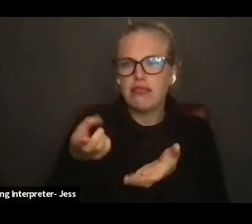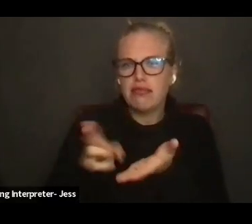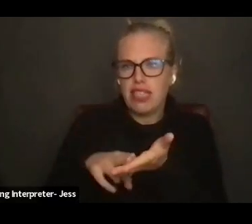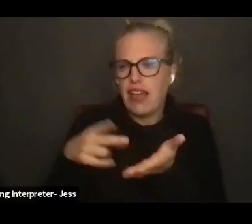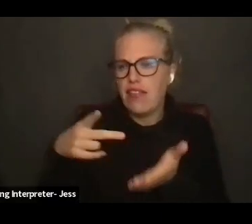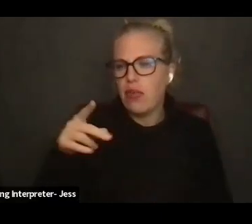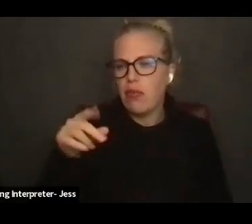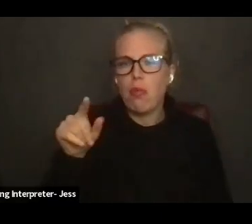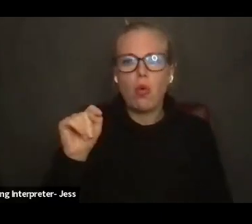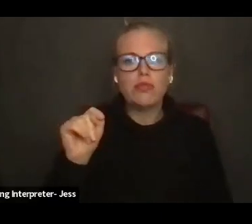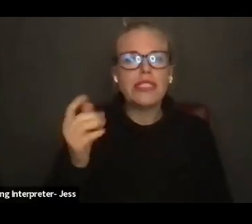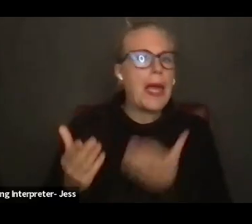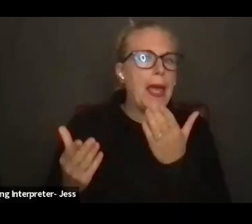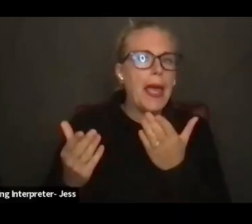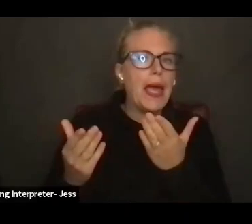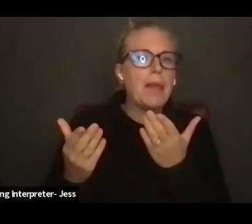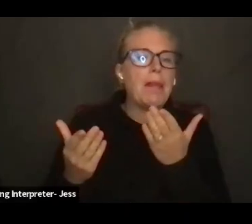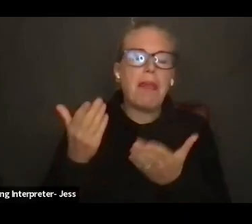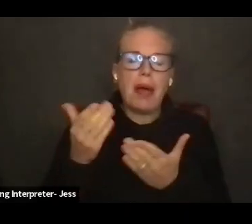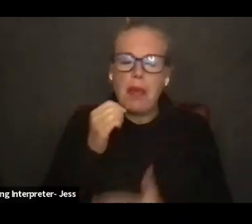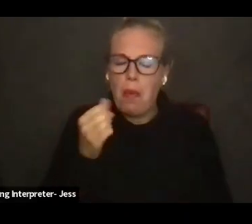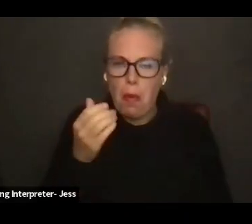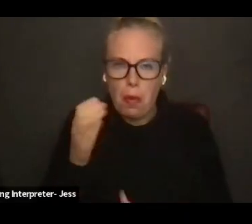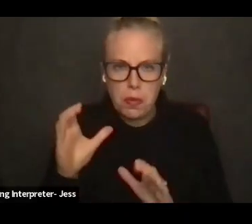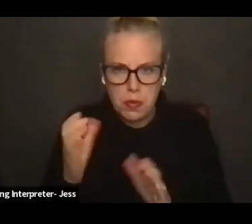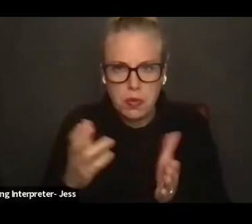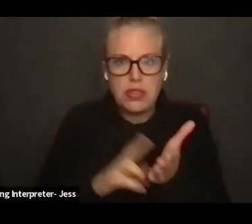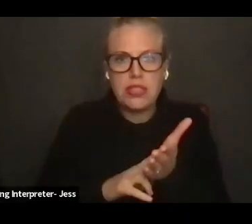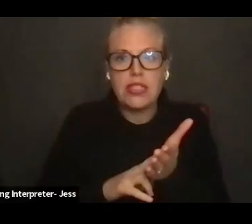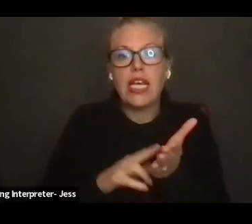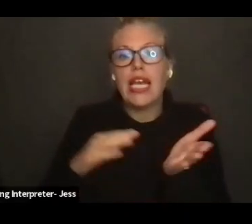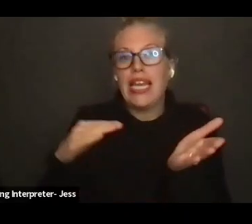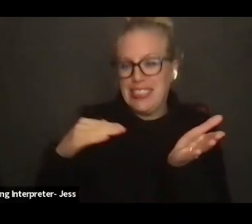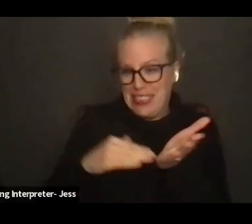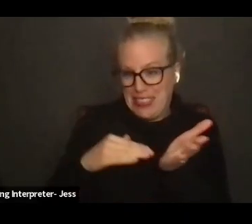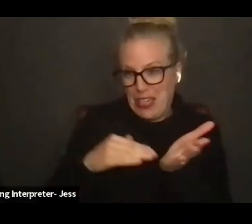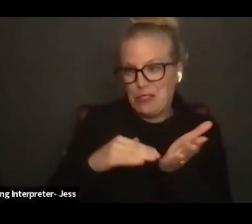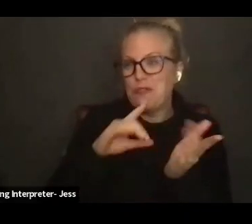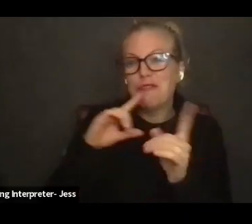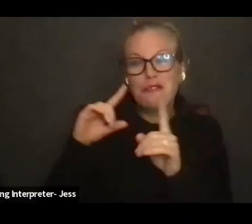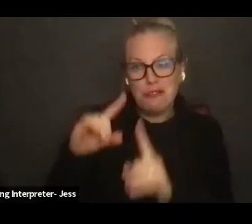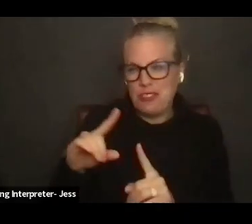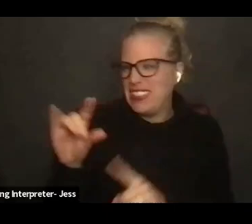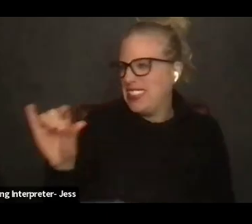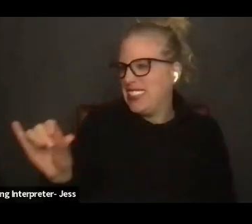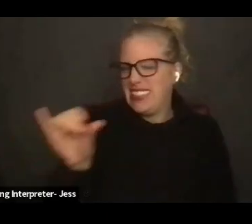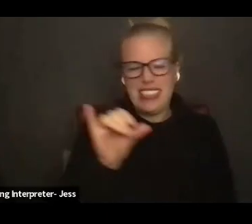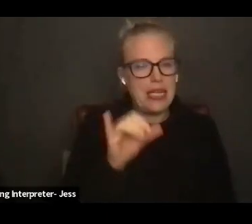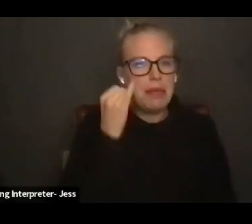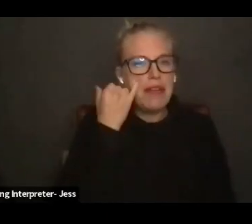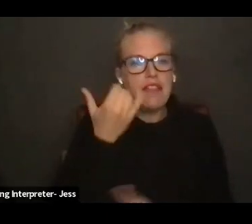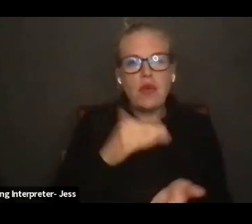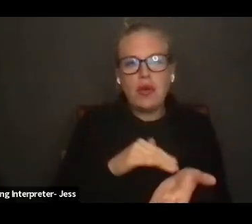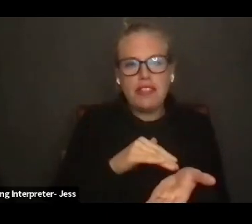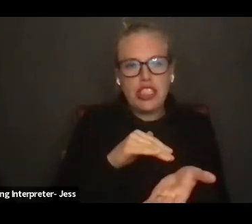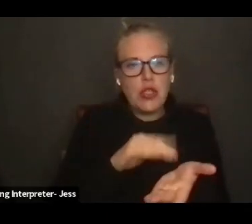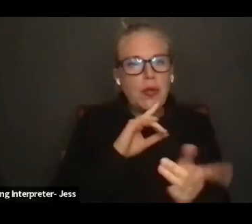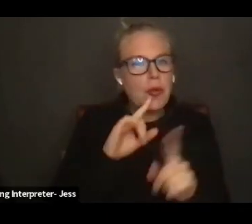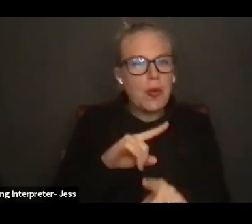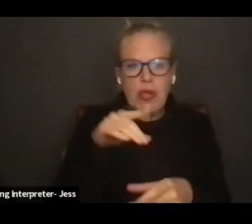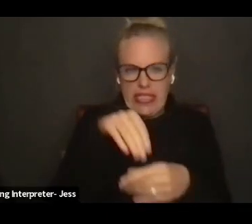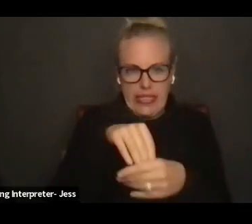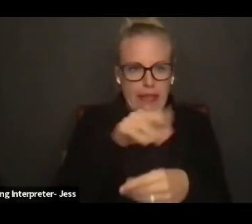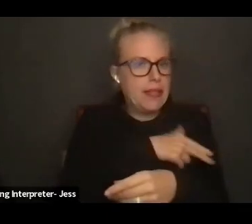to do it. But if they do it, it's actually a doctor's order. So it's just like if you had a doctor's order in the